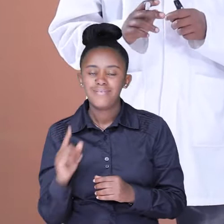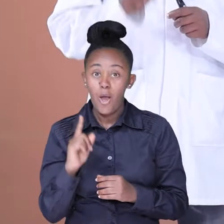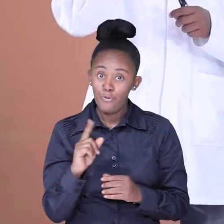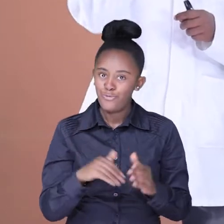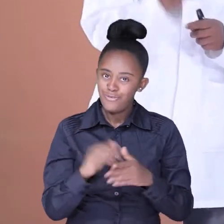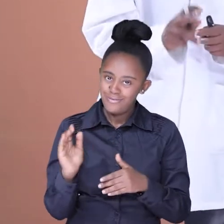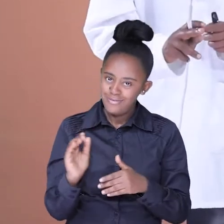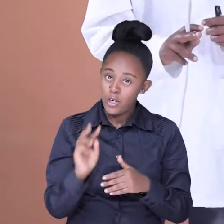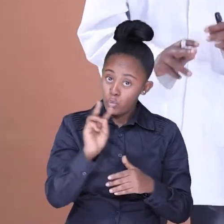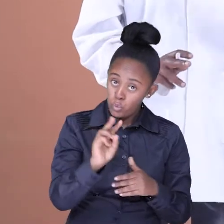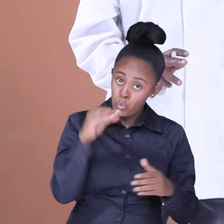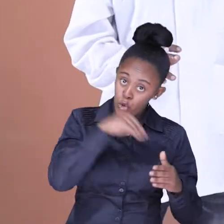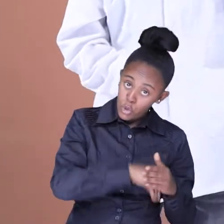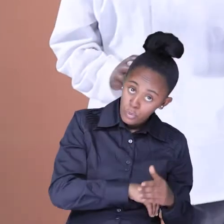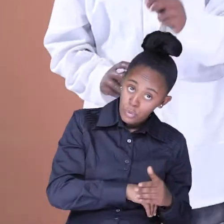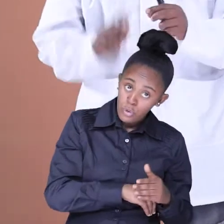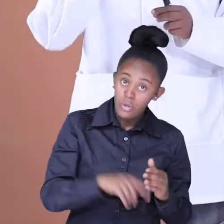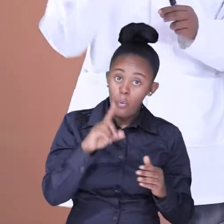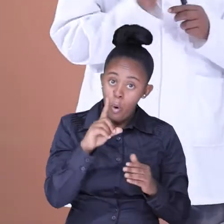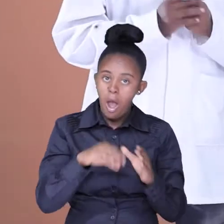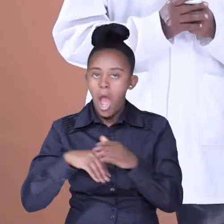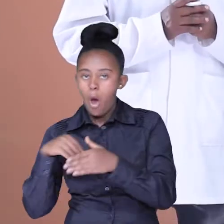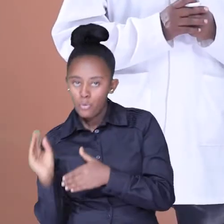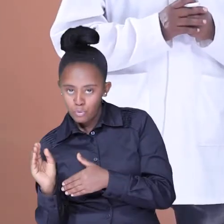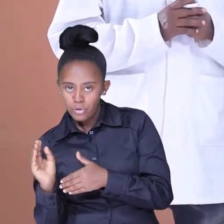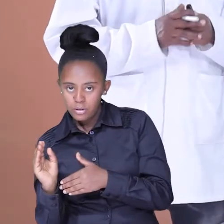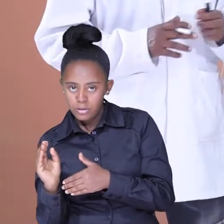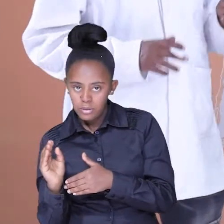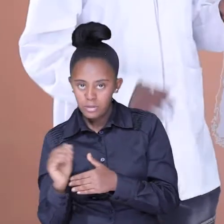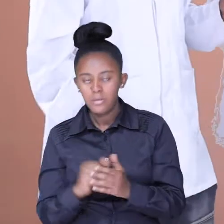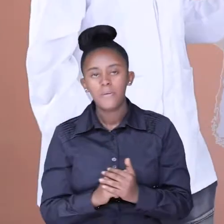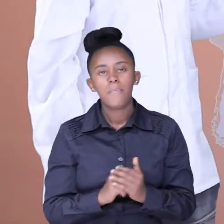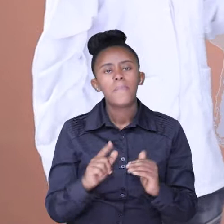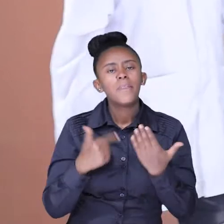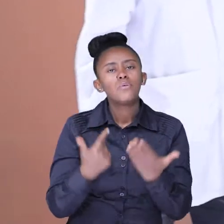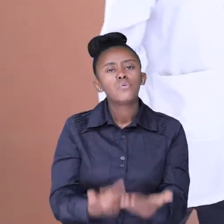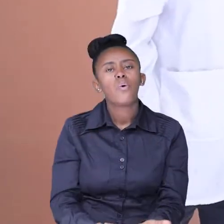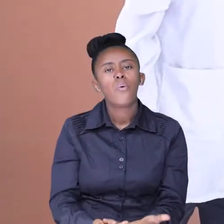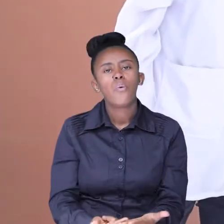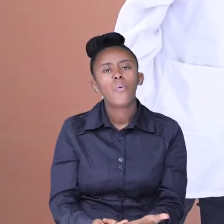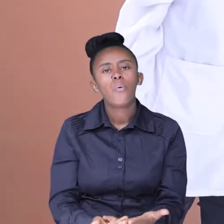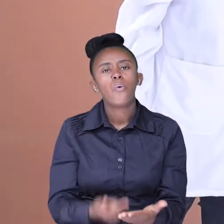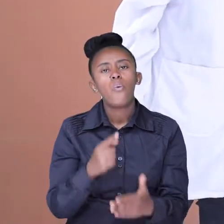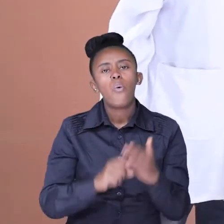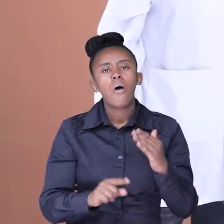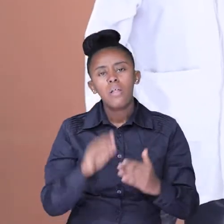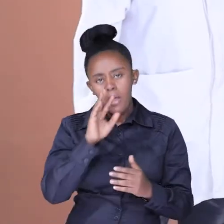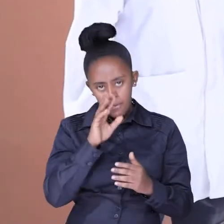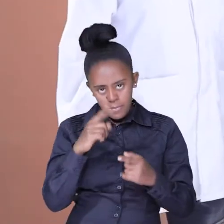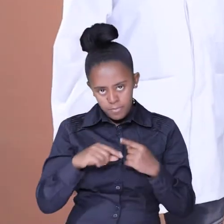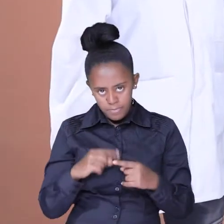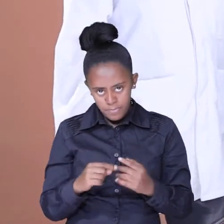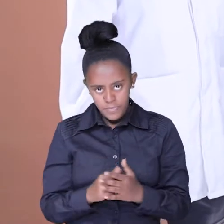Output. 2 input and 1 output. So what happened to the outputs